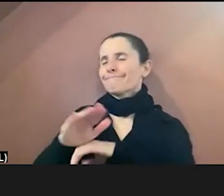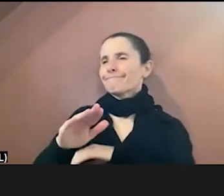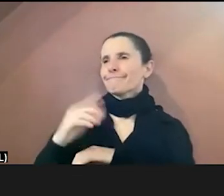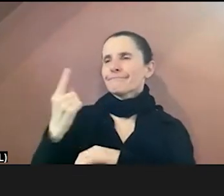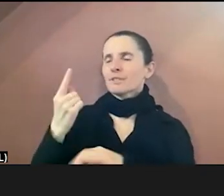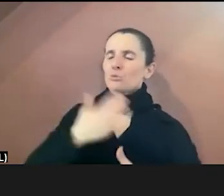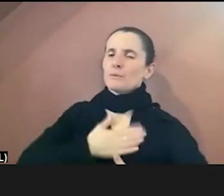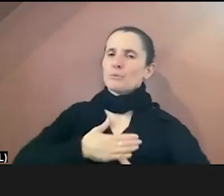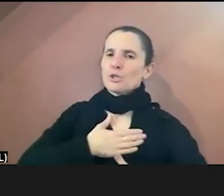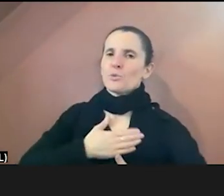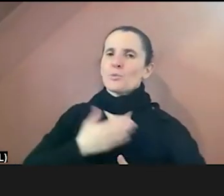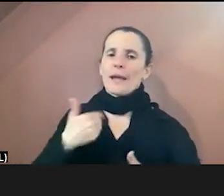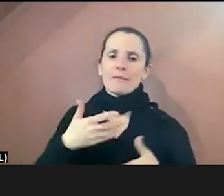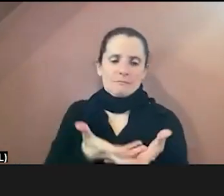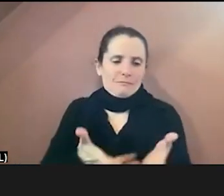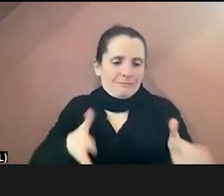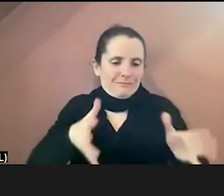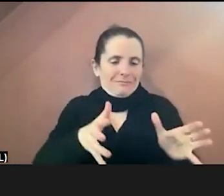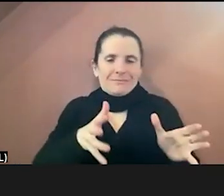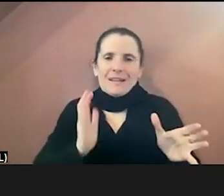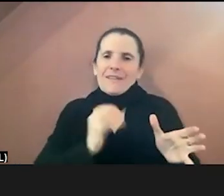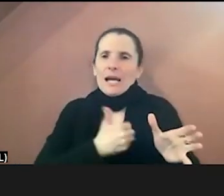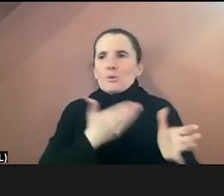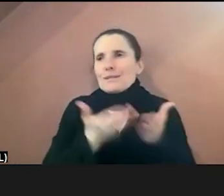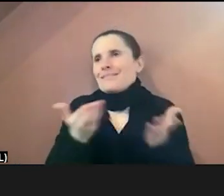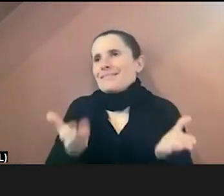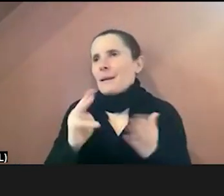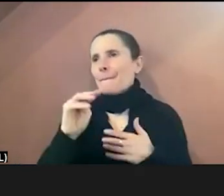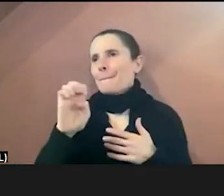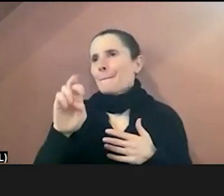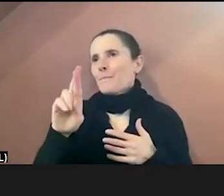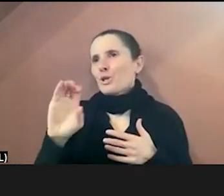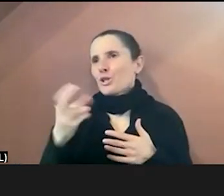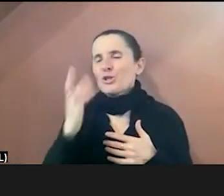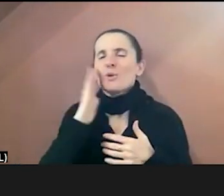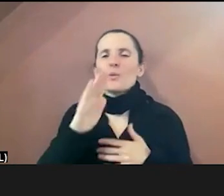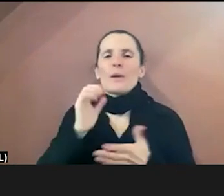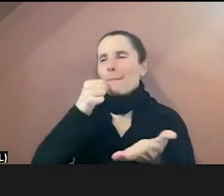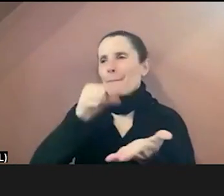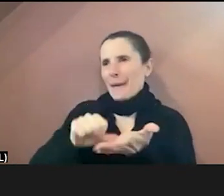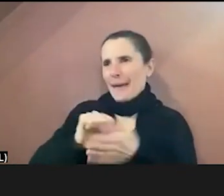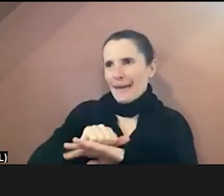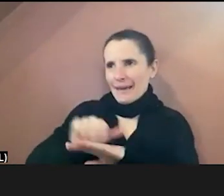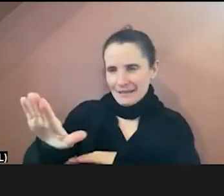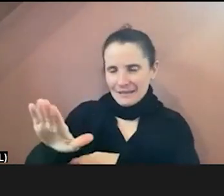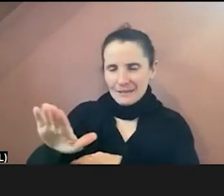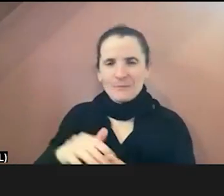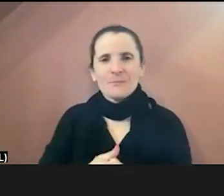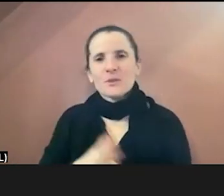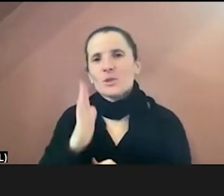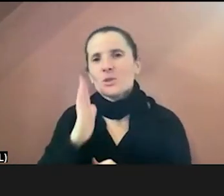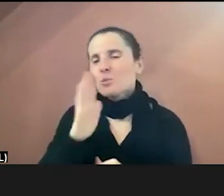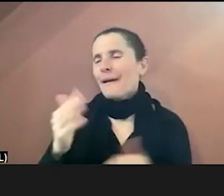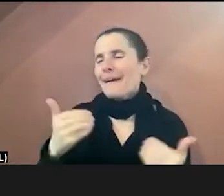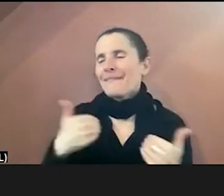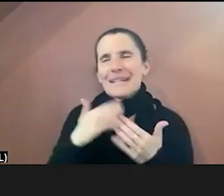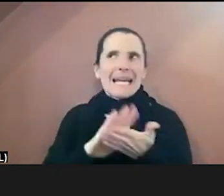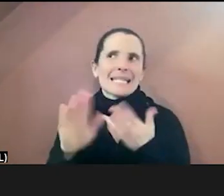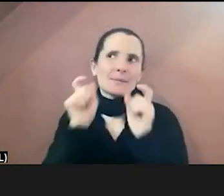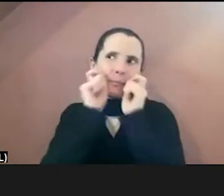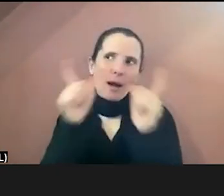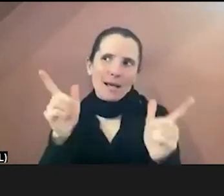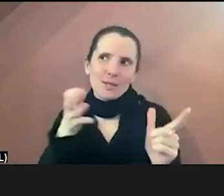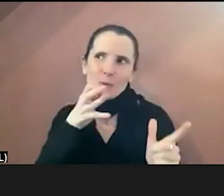our merch for Allied. We will be mailing that to you, so you'll have a little nice surprise in your